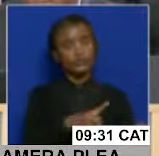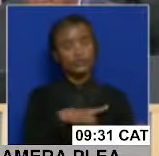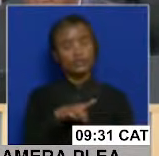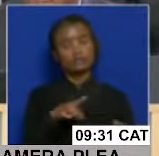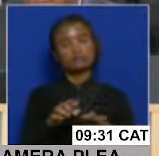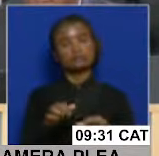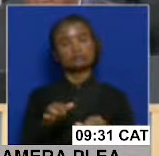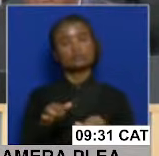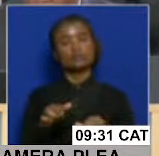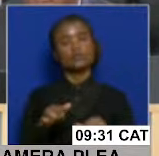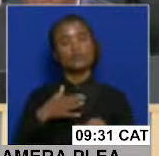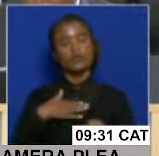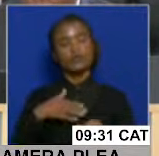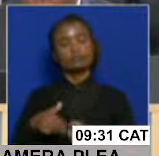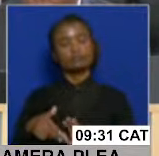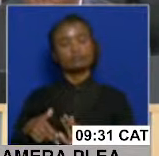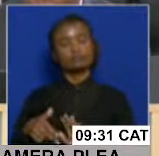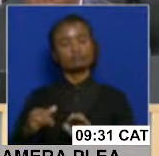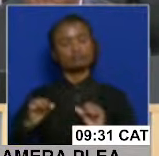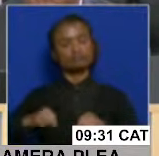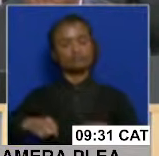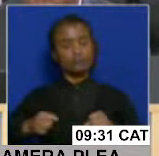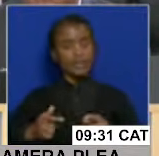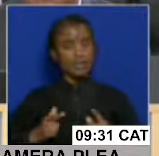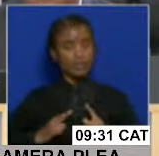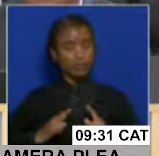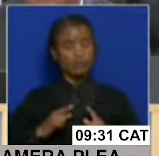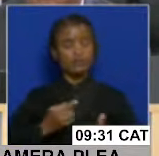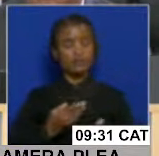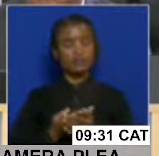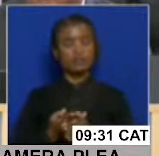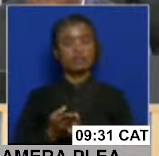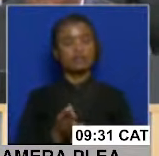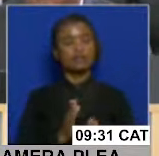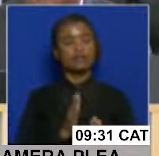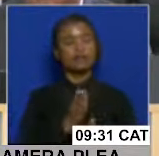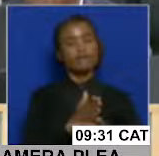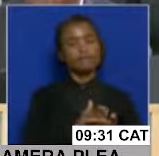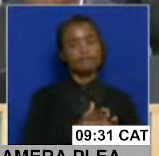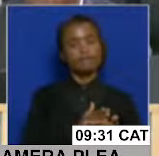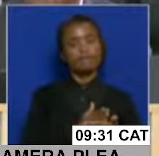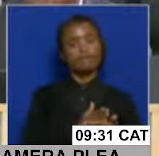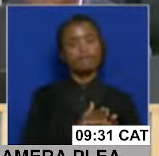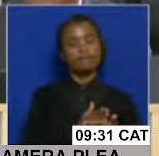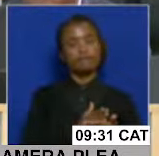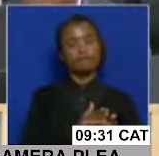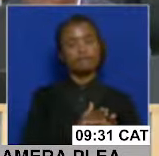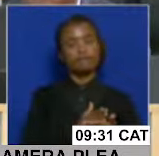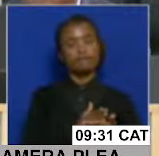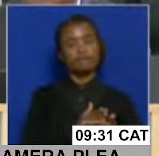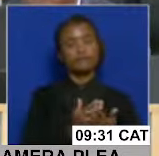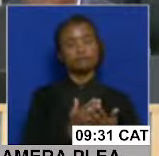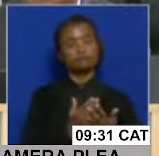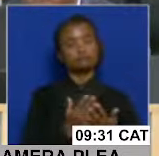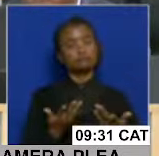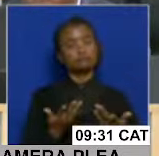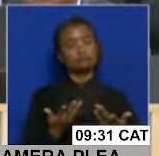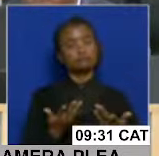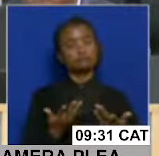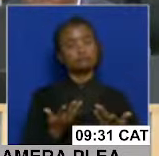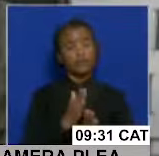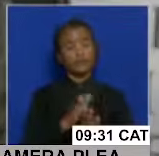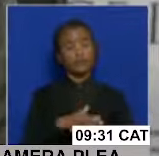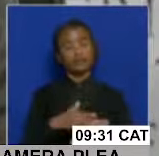partial camera. The application is not necessarily, it's not brought by the evidence leaders, it's brought by the witness